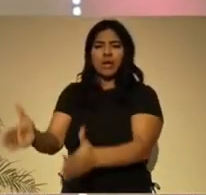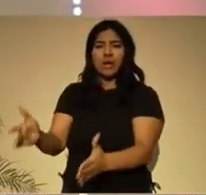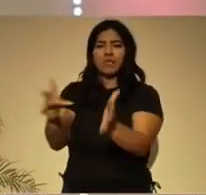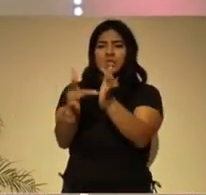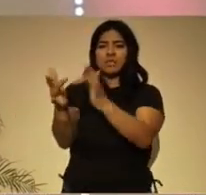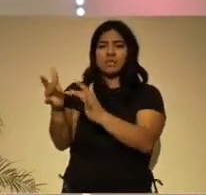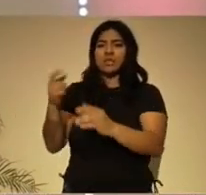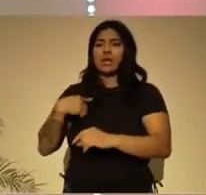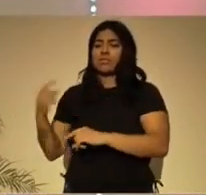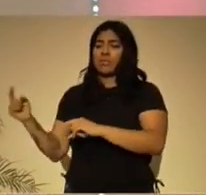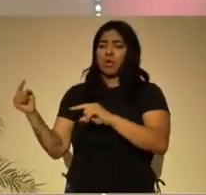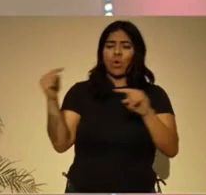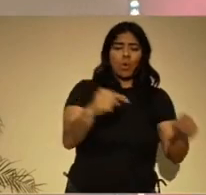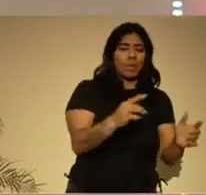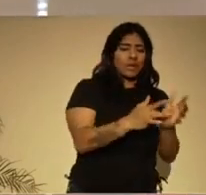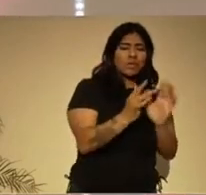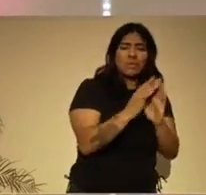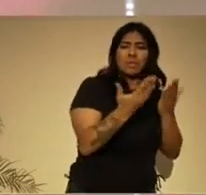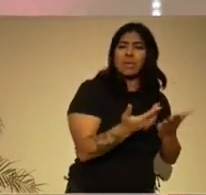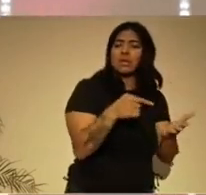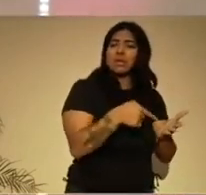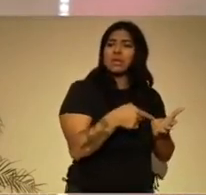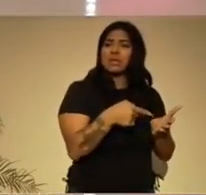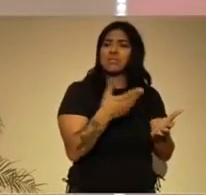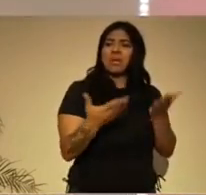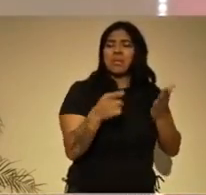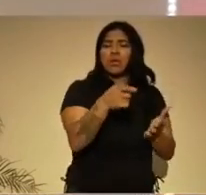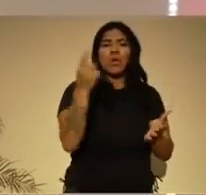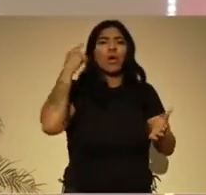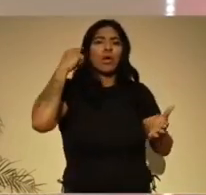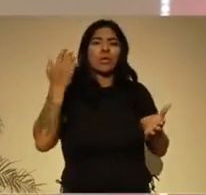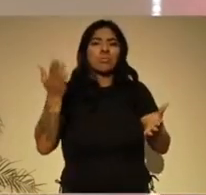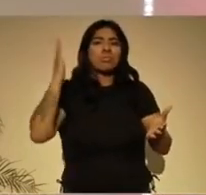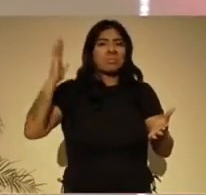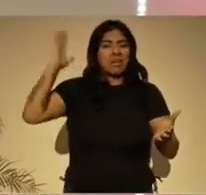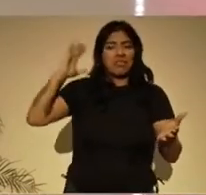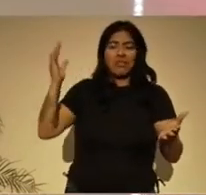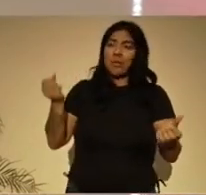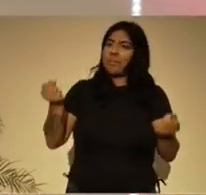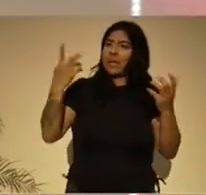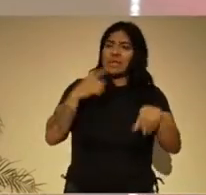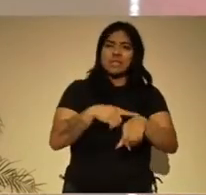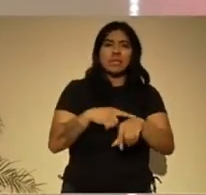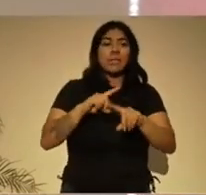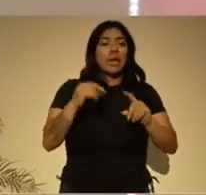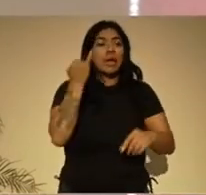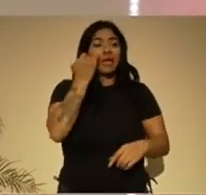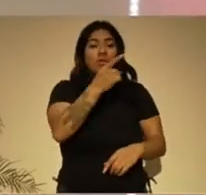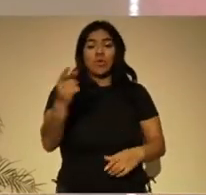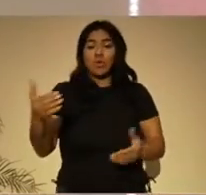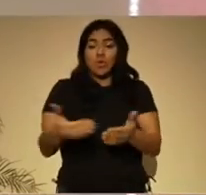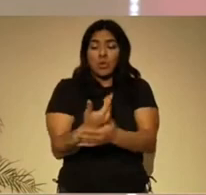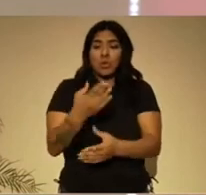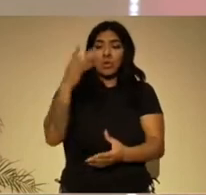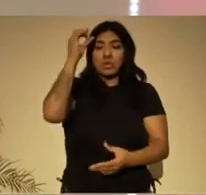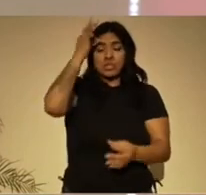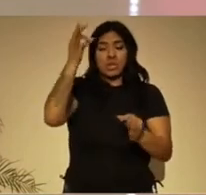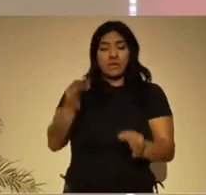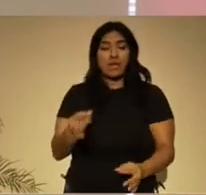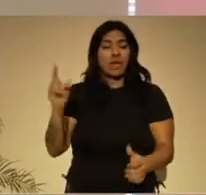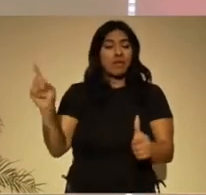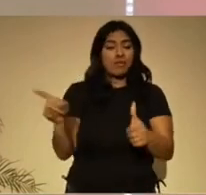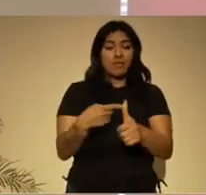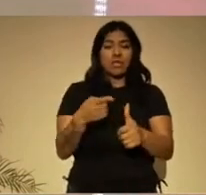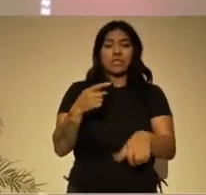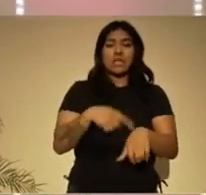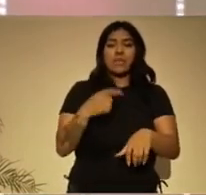taking you to a scripture that you've probably heard multiple times. But if you're newer to the faith or this is your first time, I